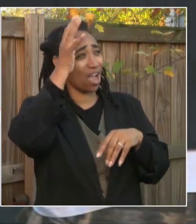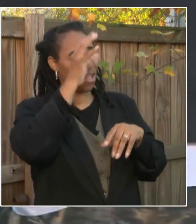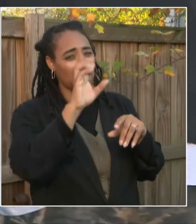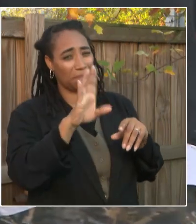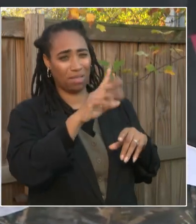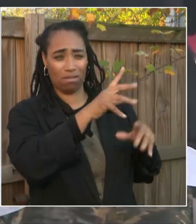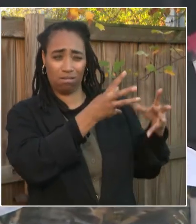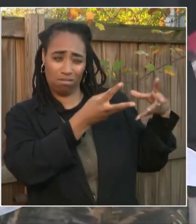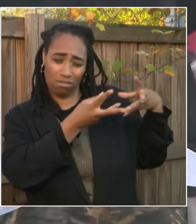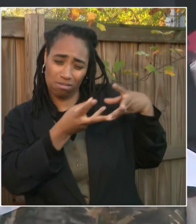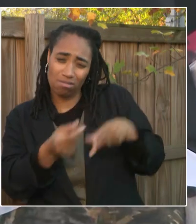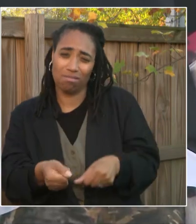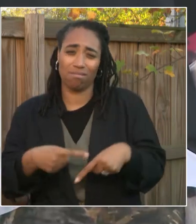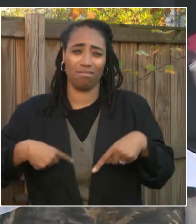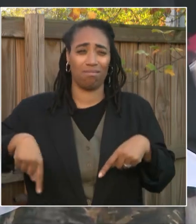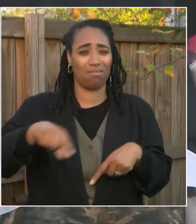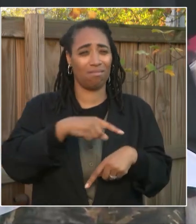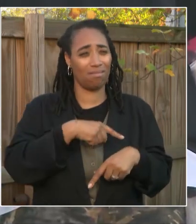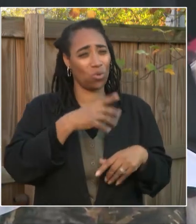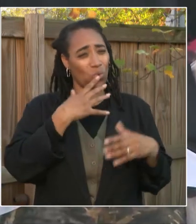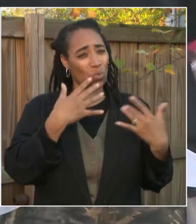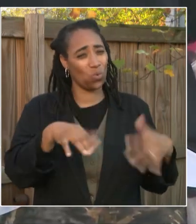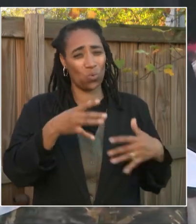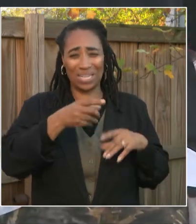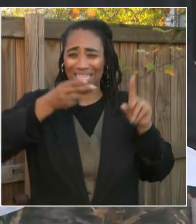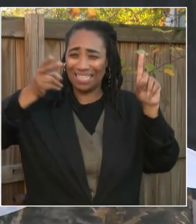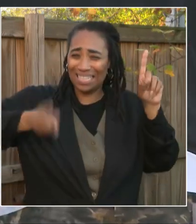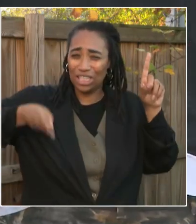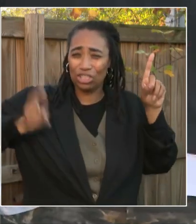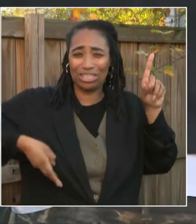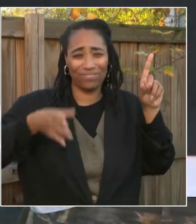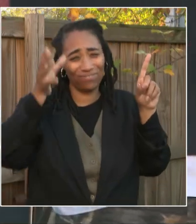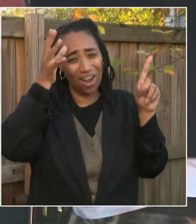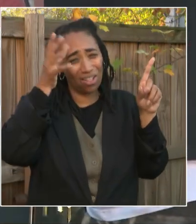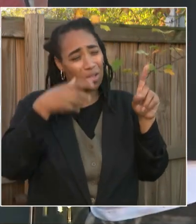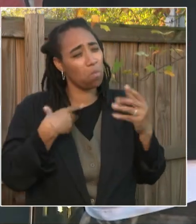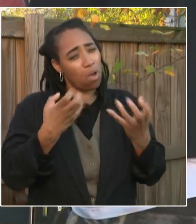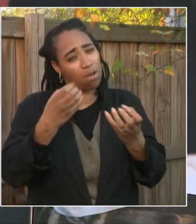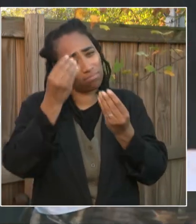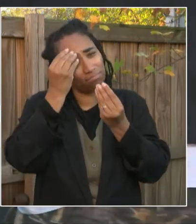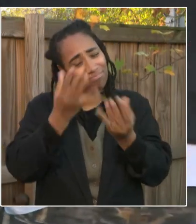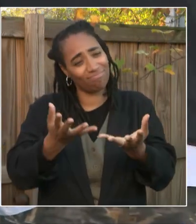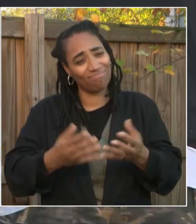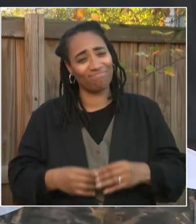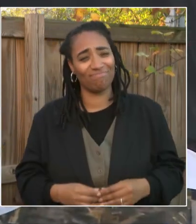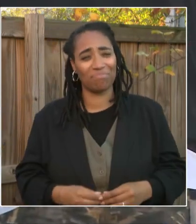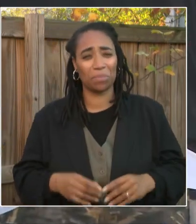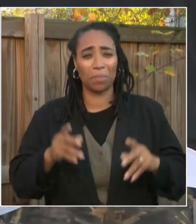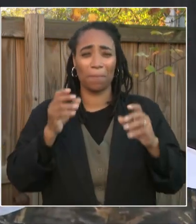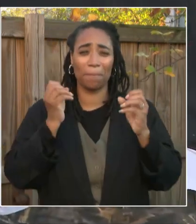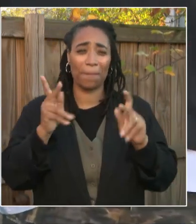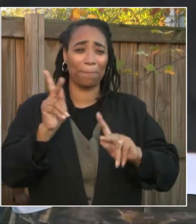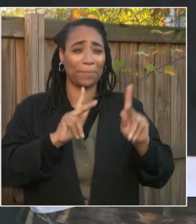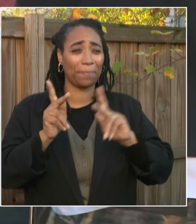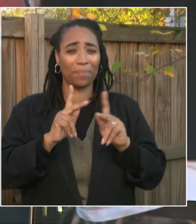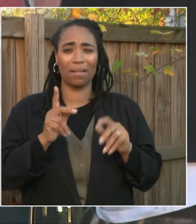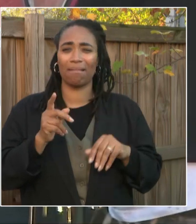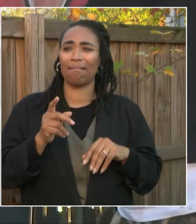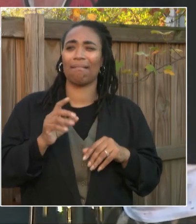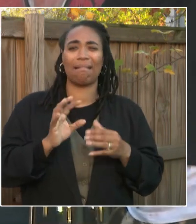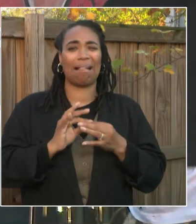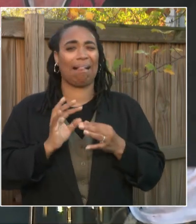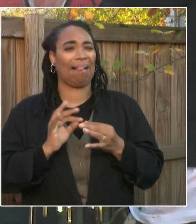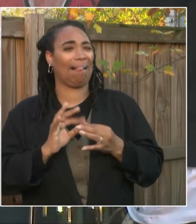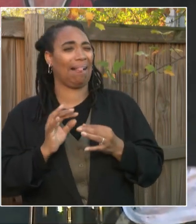your father had history, brother. I'm going to tell people a couple of things. And a lot of people don't like to talk about it, but he got history.